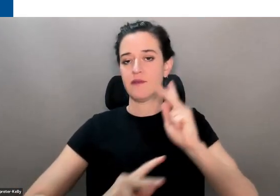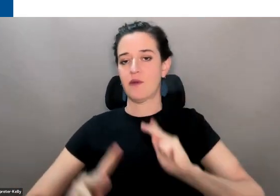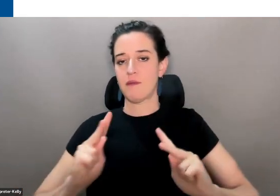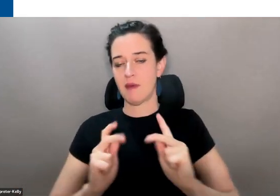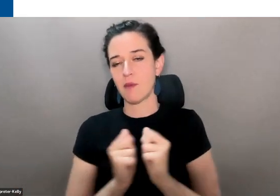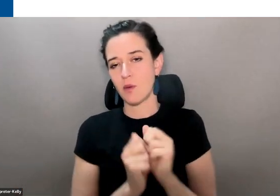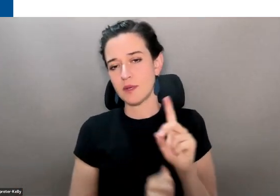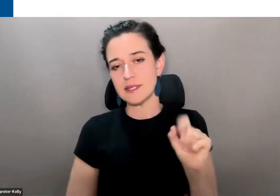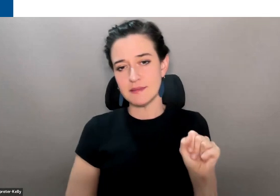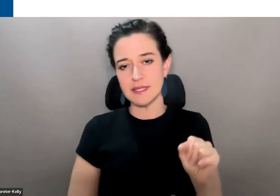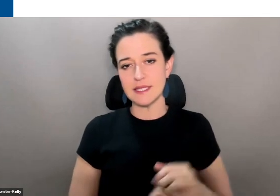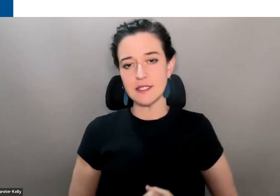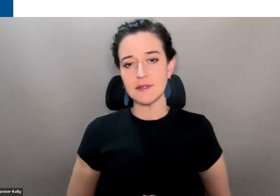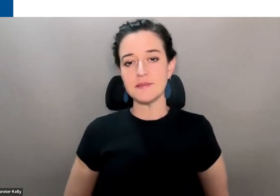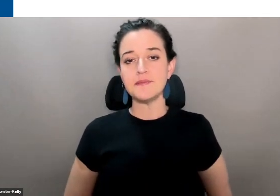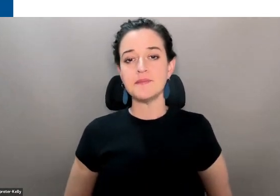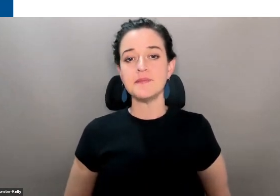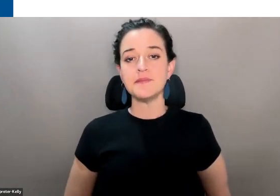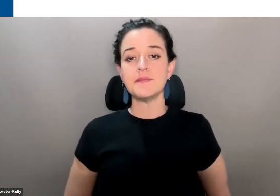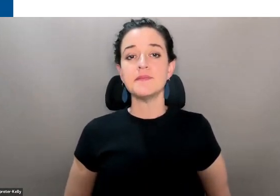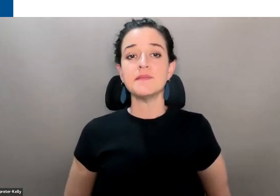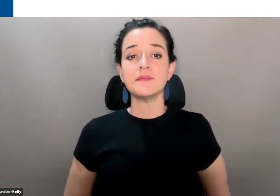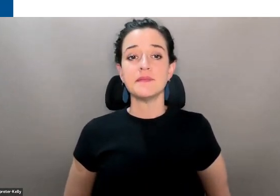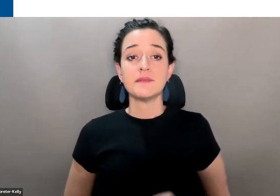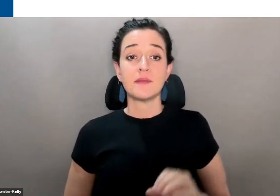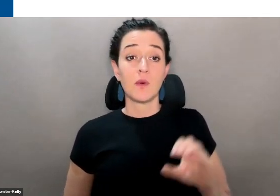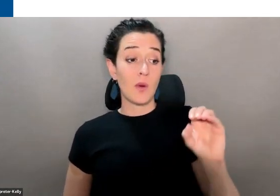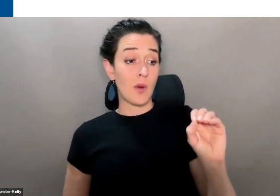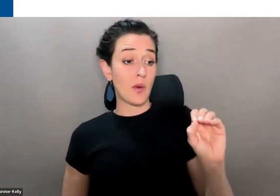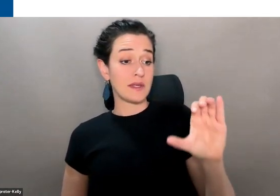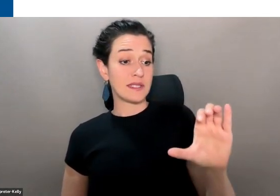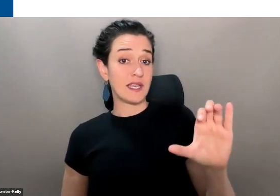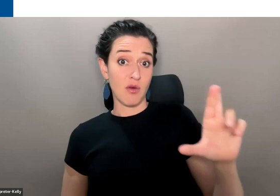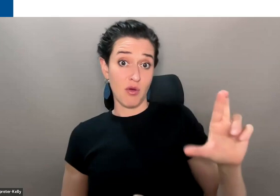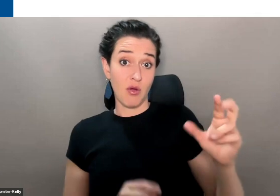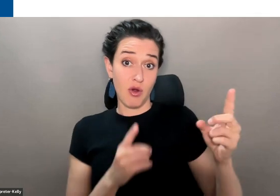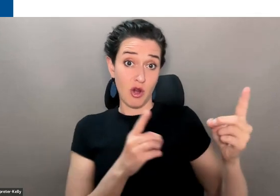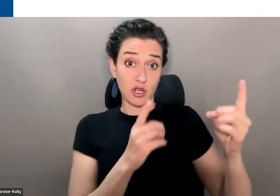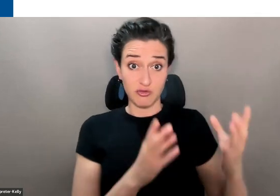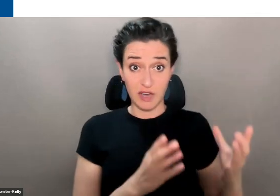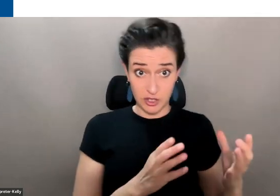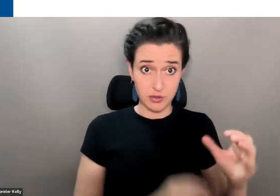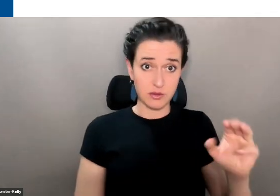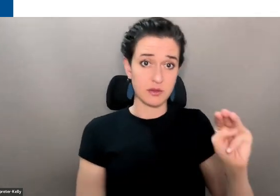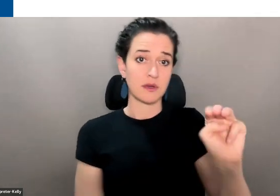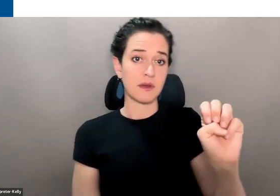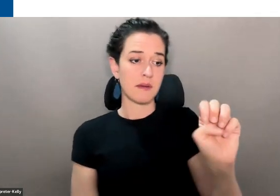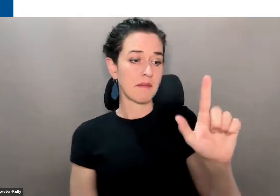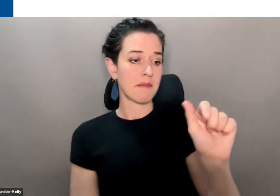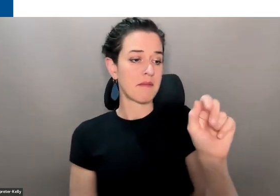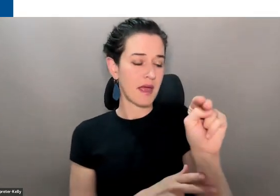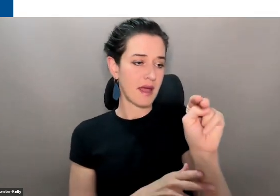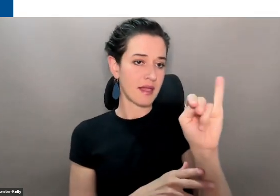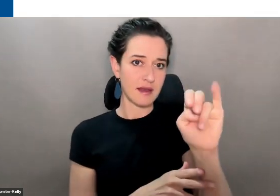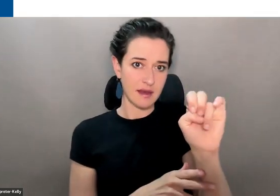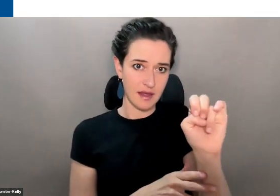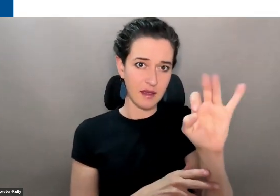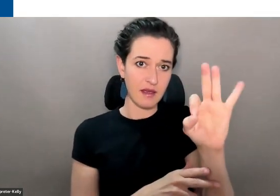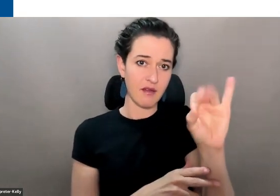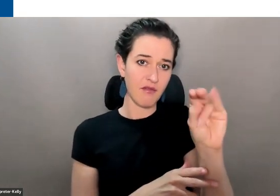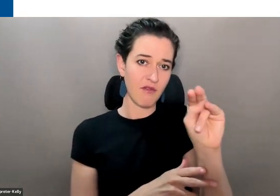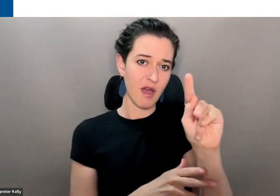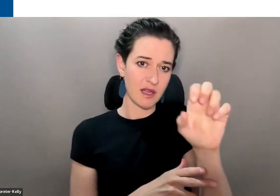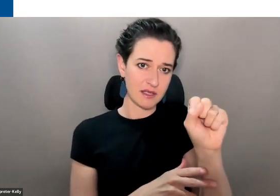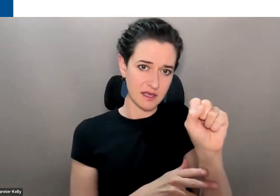done. My colleague, OCR Director Melanie Fontes Rayner, prioritized these Section